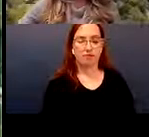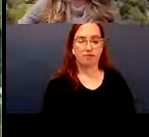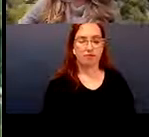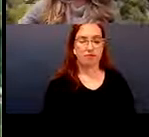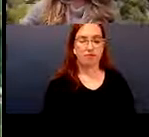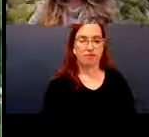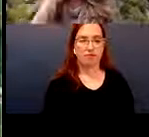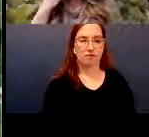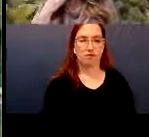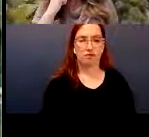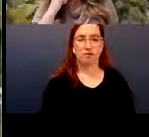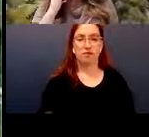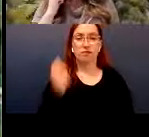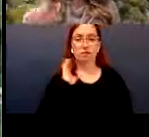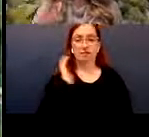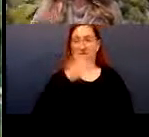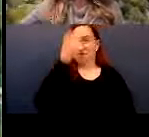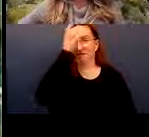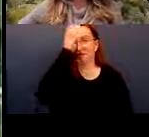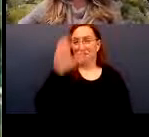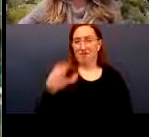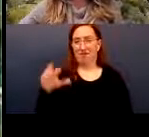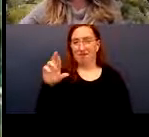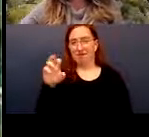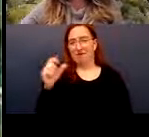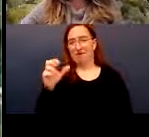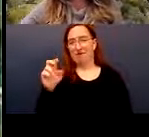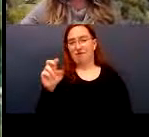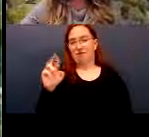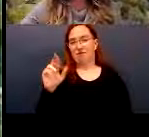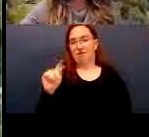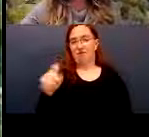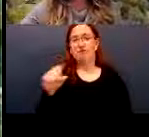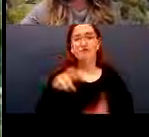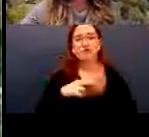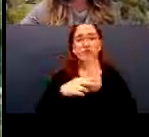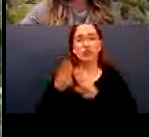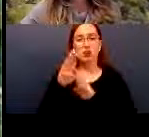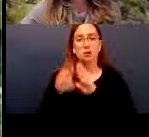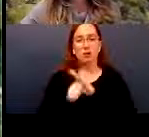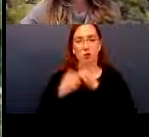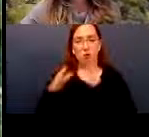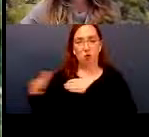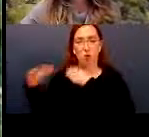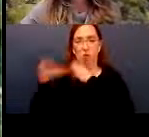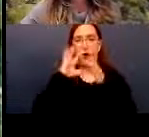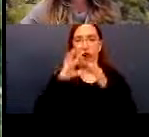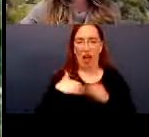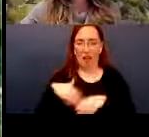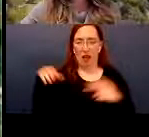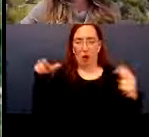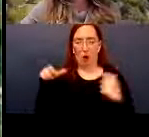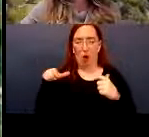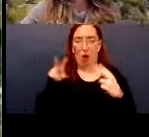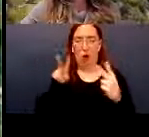And in the regenerate concept, Barton Springs Road would have a vegetated median. So you see this landscape strip in the